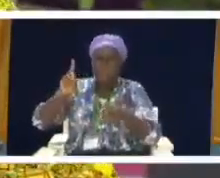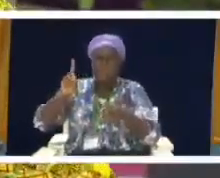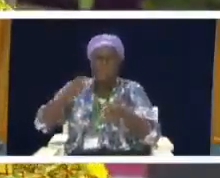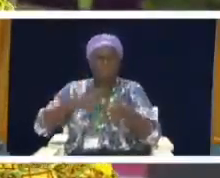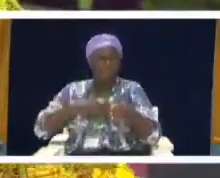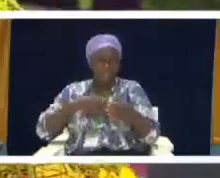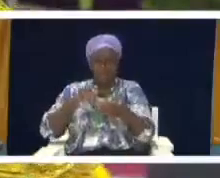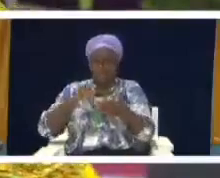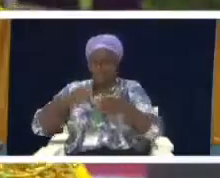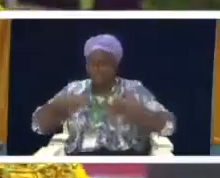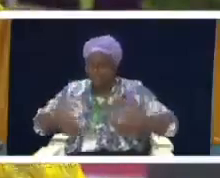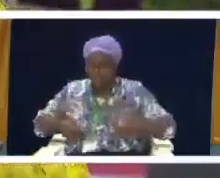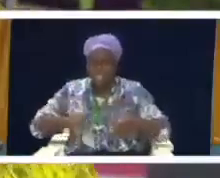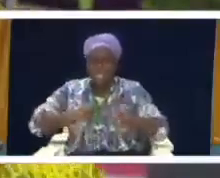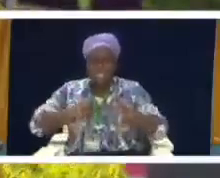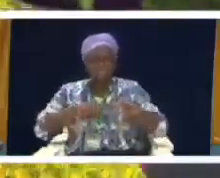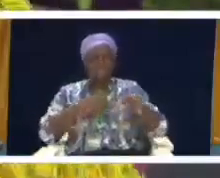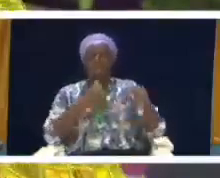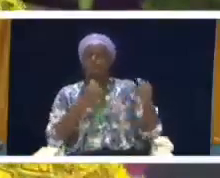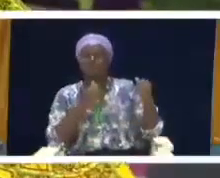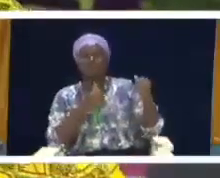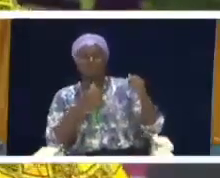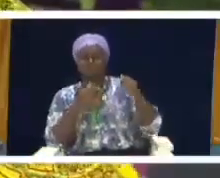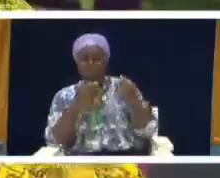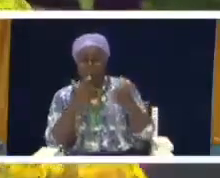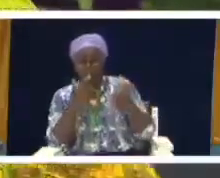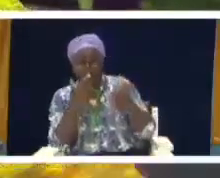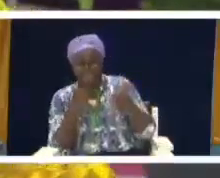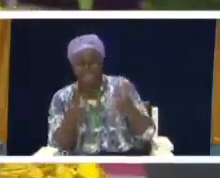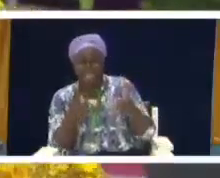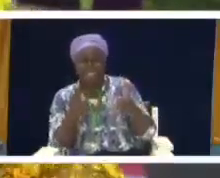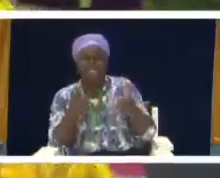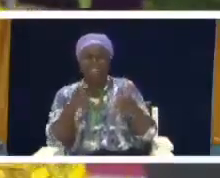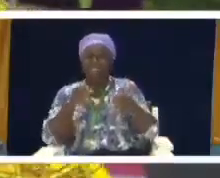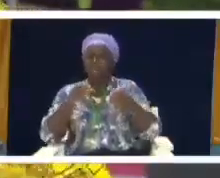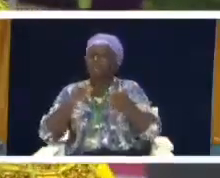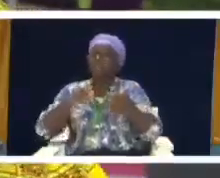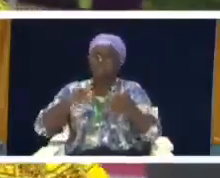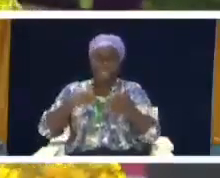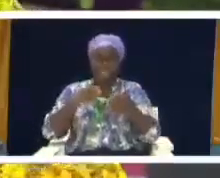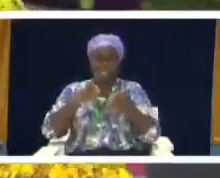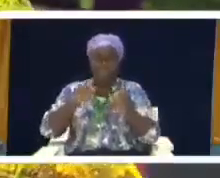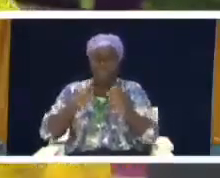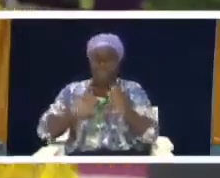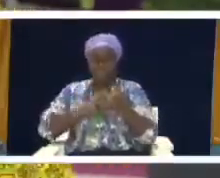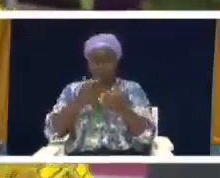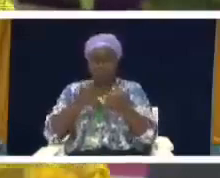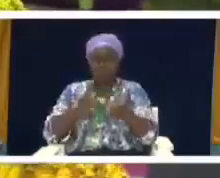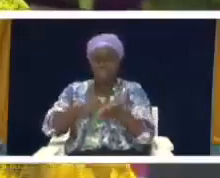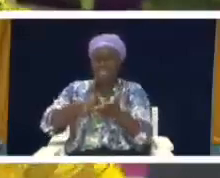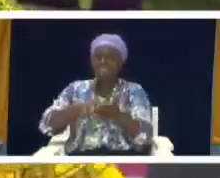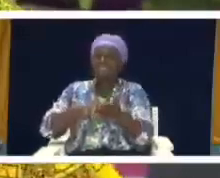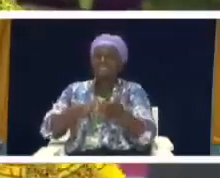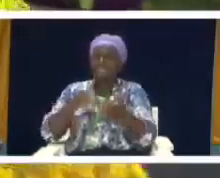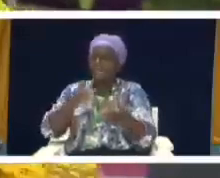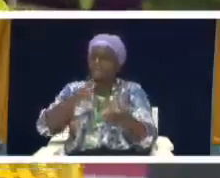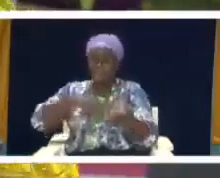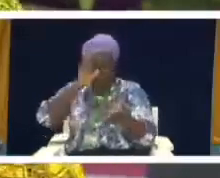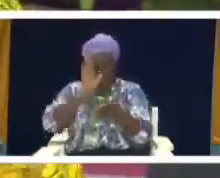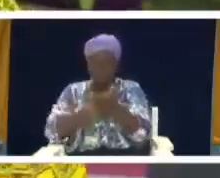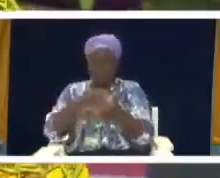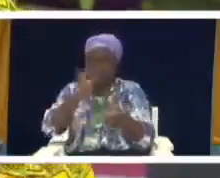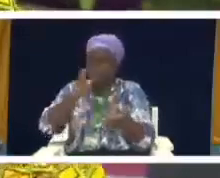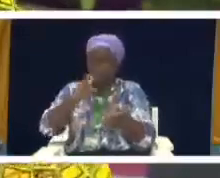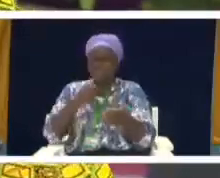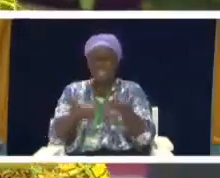at my back. My husband has to carry me if I want to lie down. If I want to stand up, he must carry me. For me to use the toilet or to sit down,